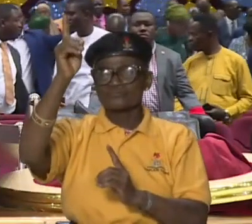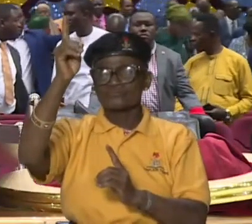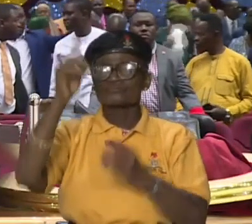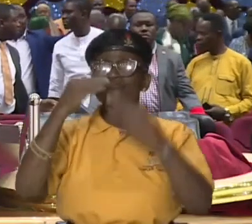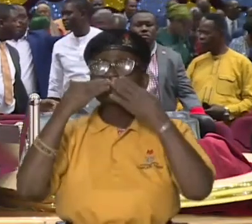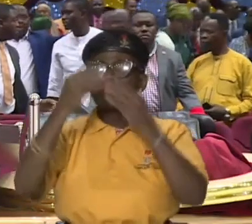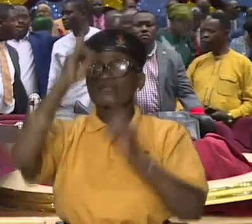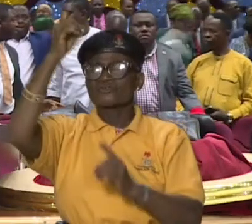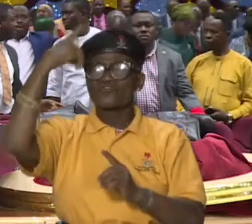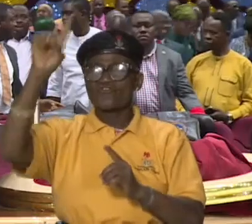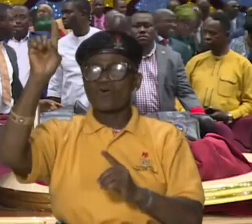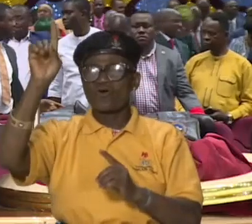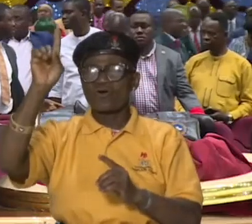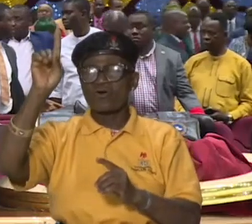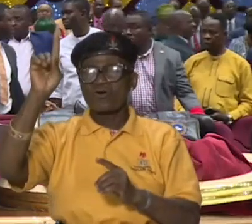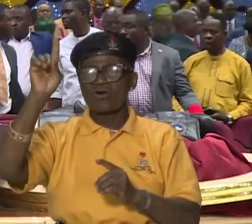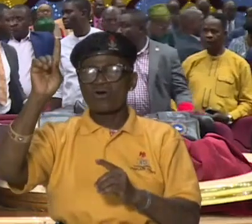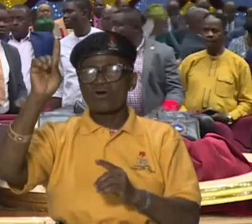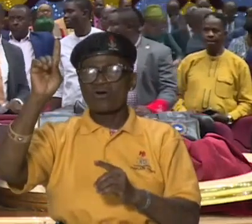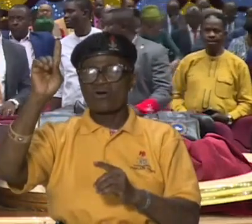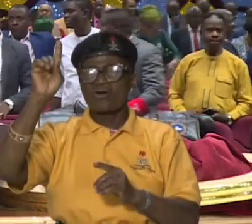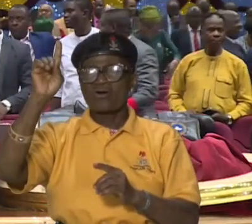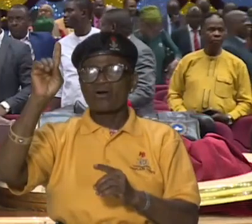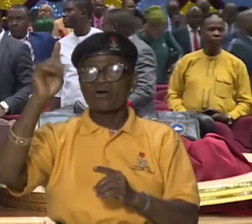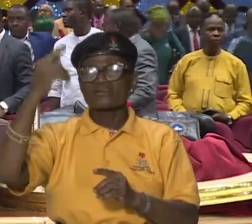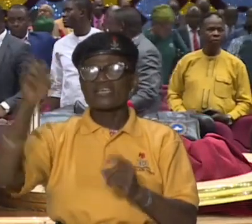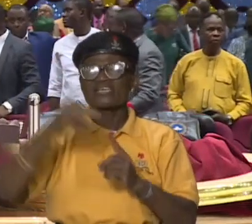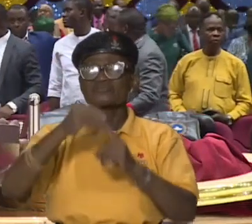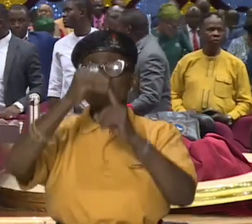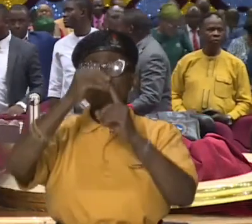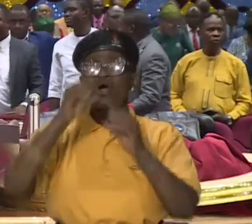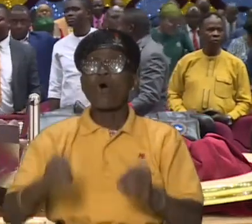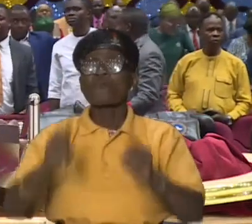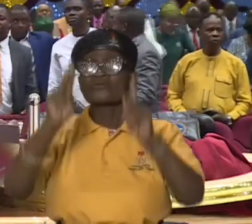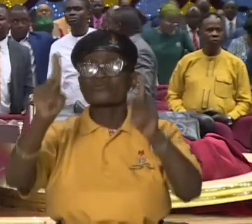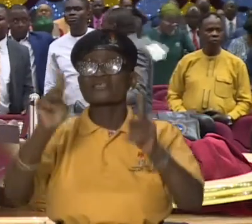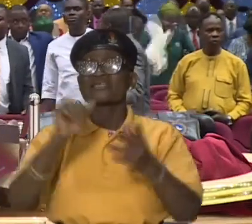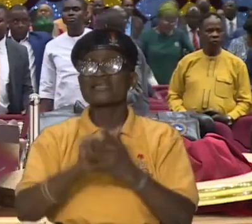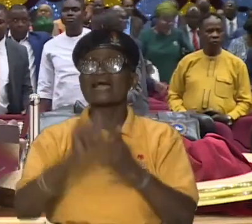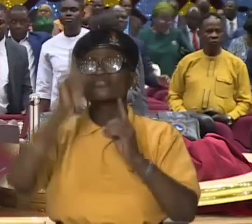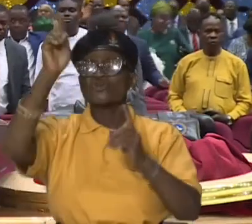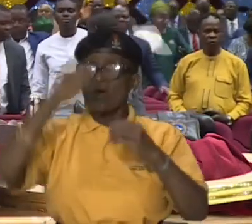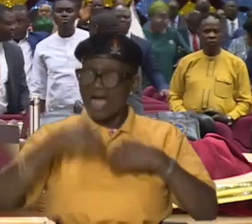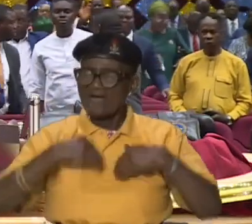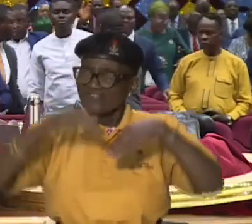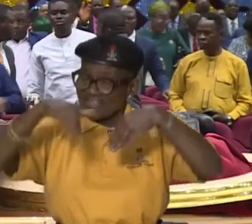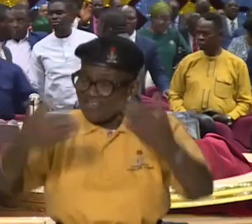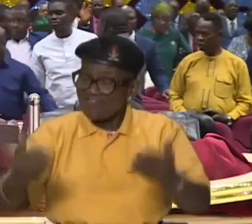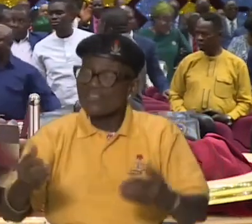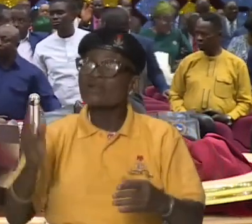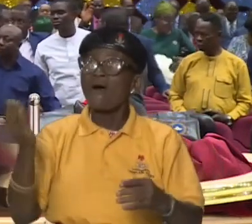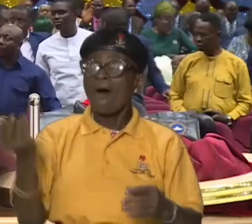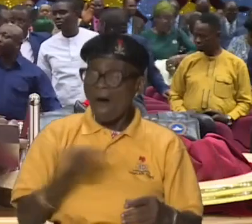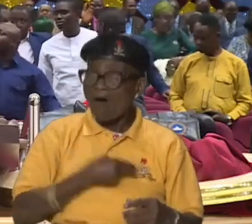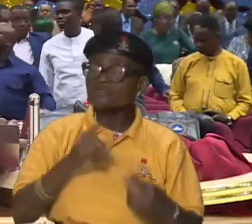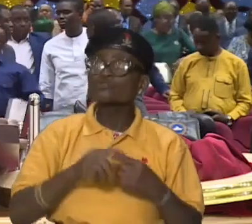Thank you for a special opportunity that you've given us to dine with you tonight.